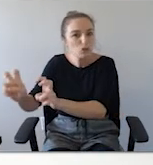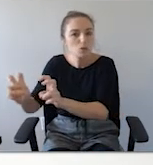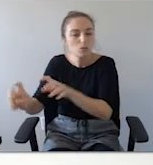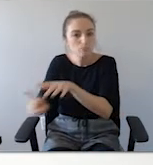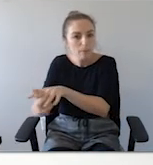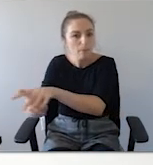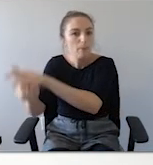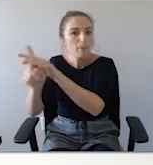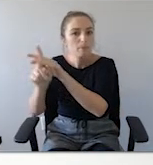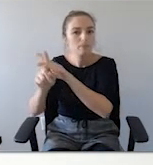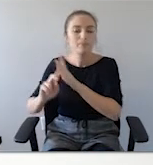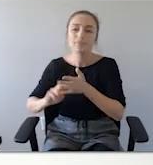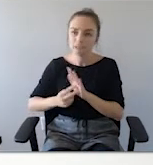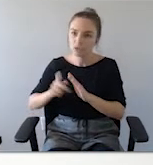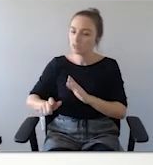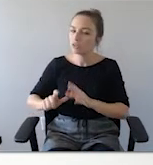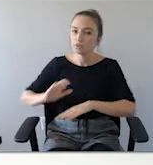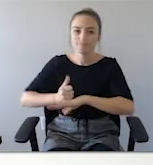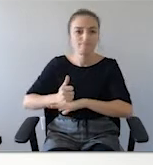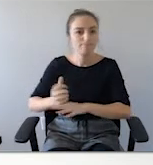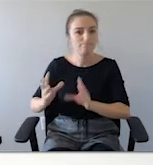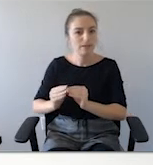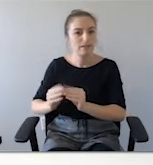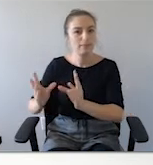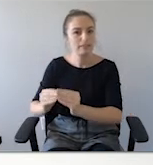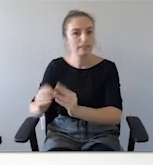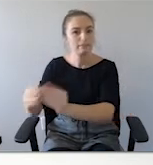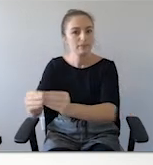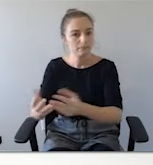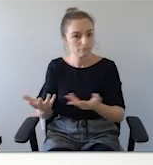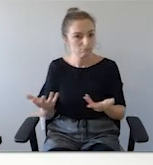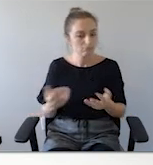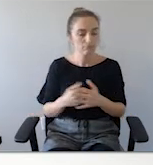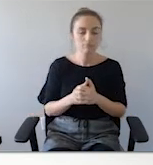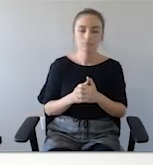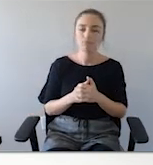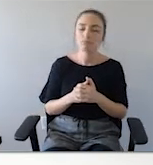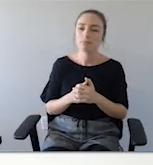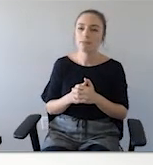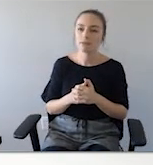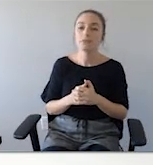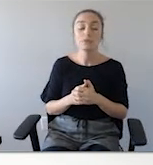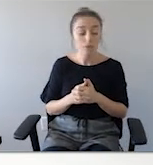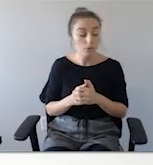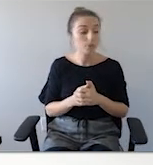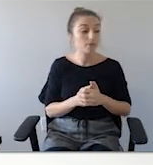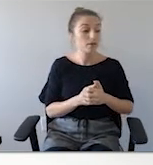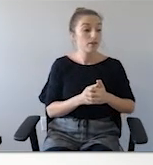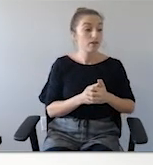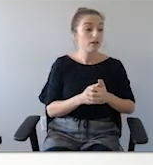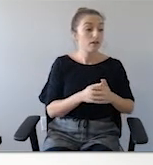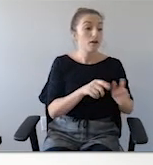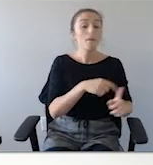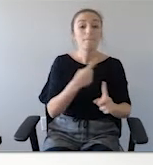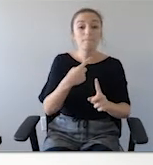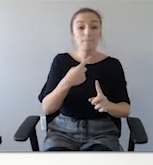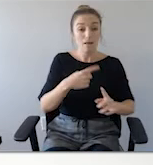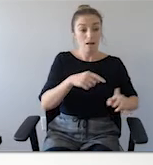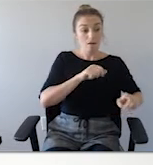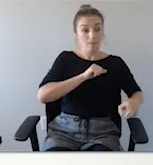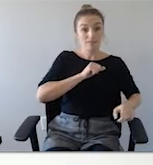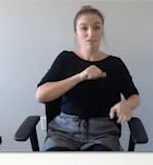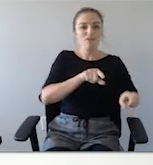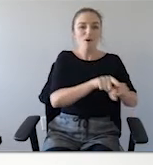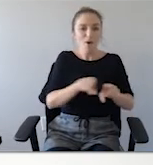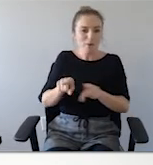you get to the bottom of that. Okay, so I do that. I am the coordinator of the Florida Partners in Policymaking program. You could check